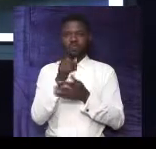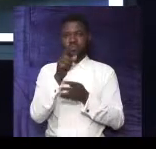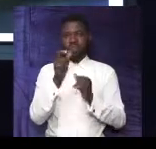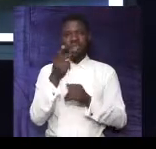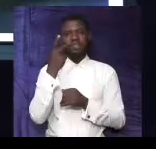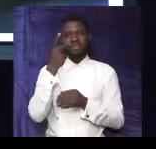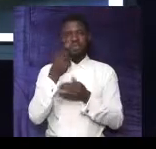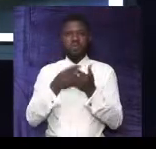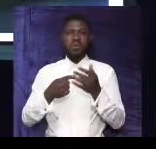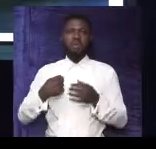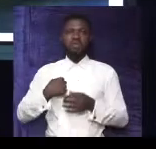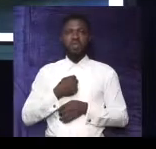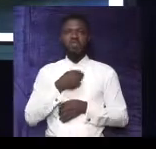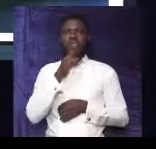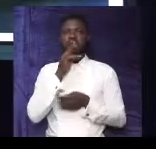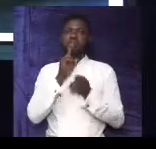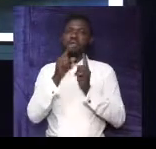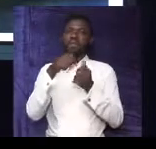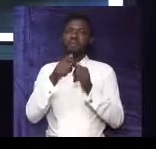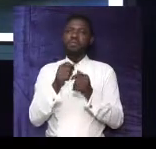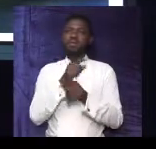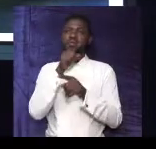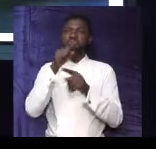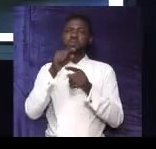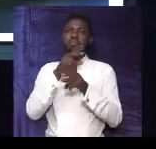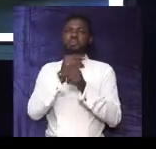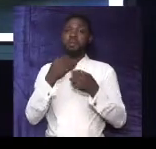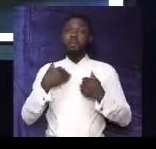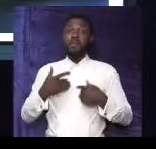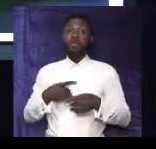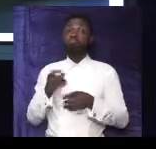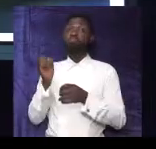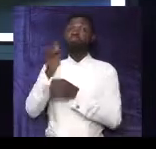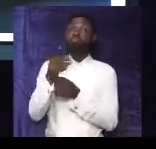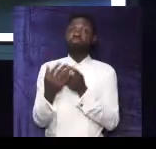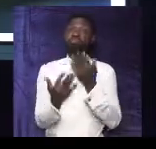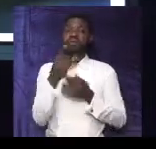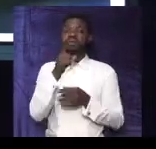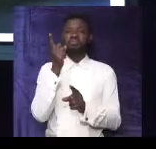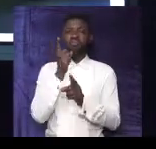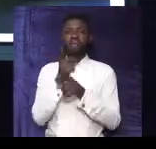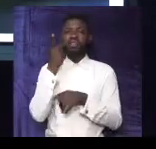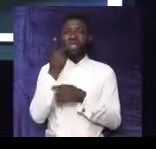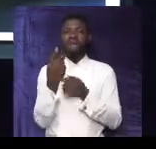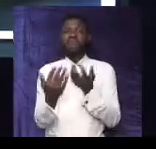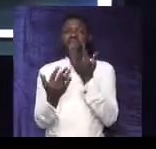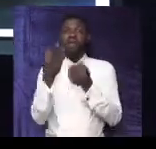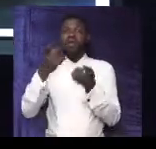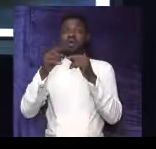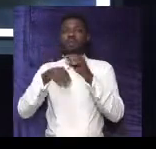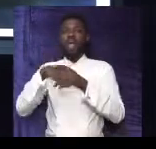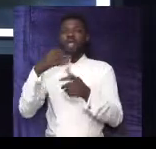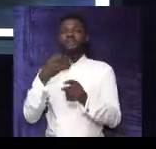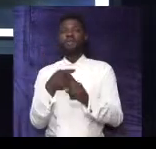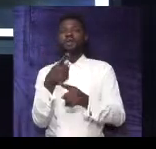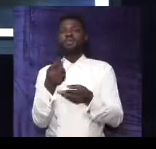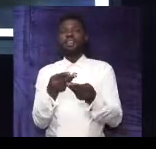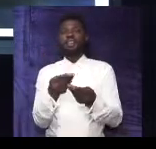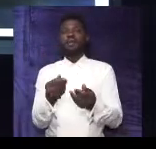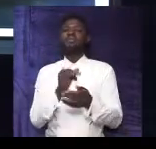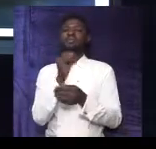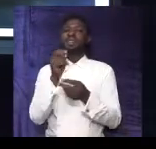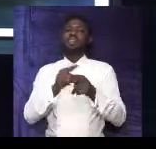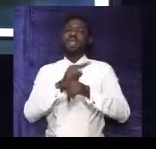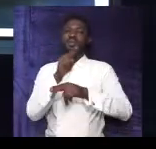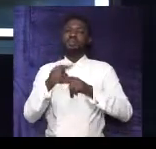Good. You can see what we are talking about here. Nobody said this place ablaze and you saw fire just coming out from the ground. So